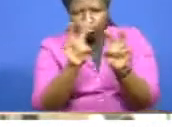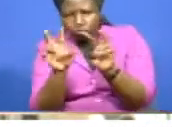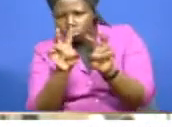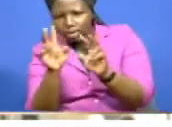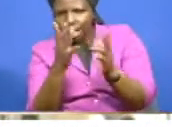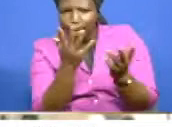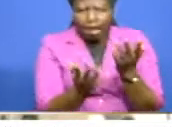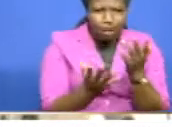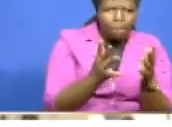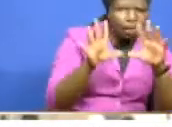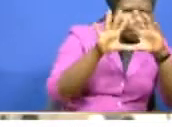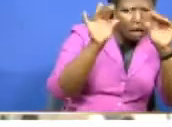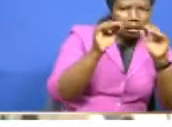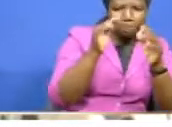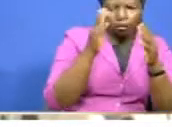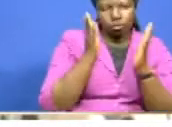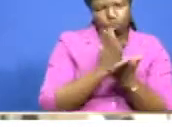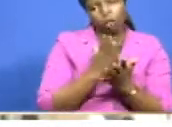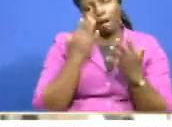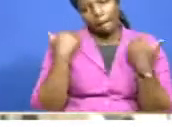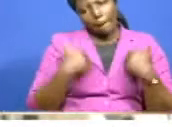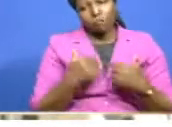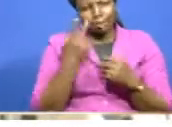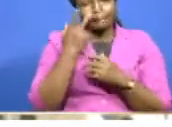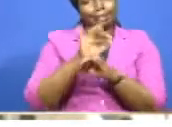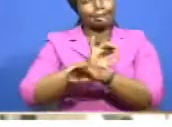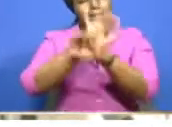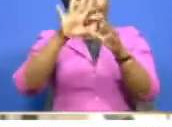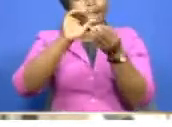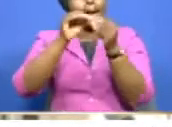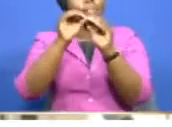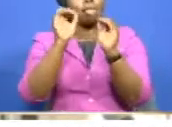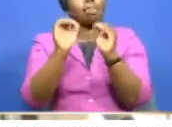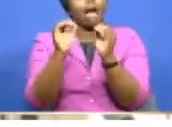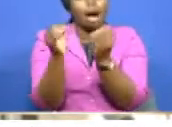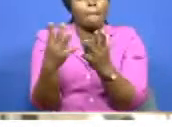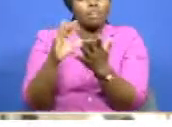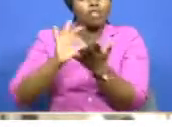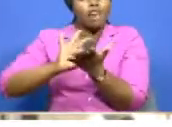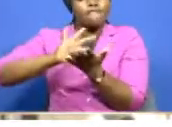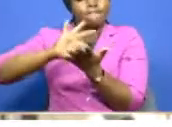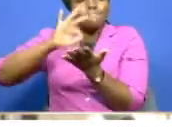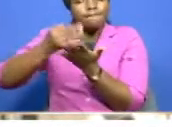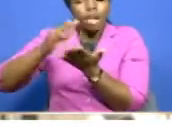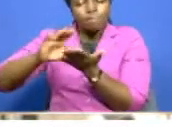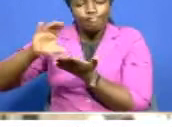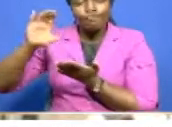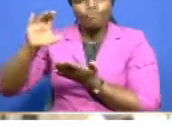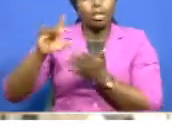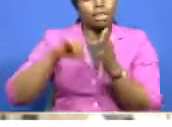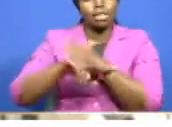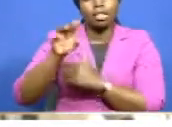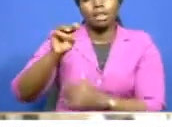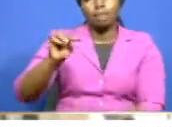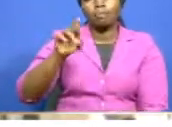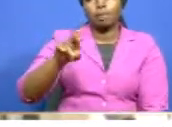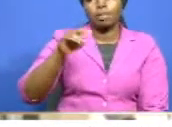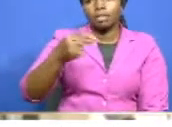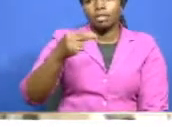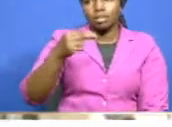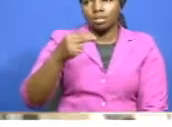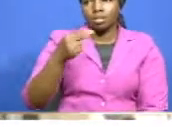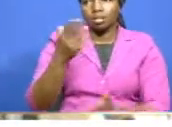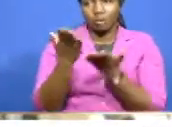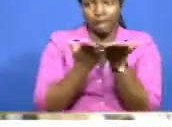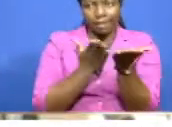figure. There is no clear figure of how much we've invested in RMNCH services. We have block budgets here